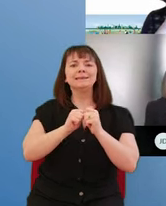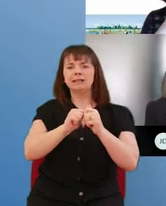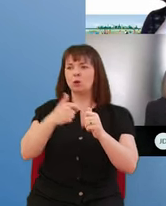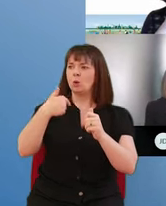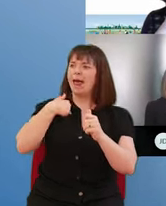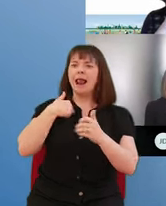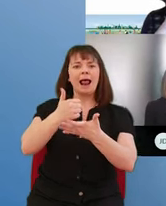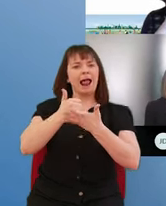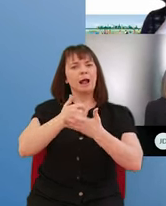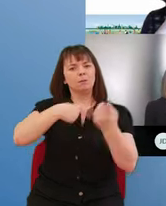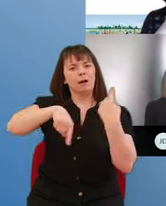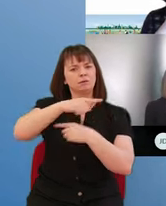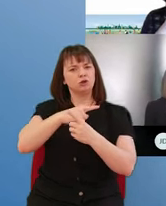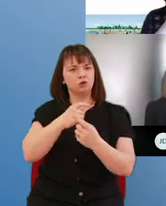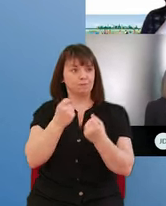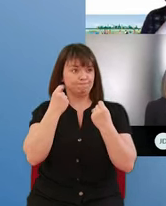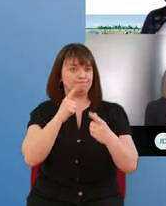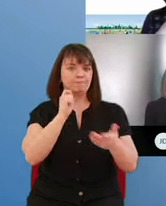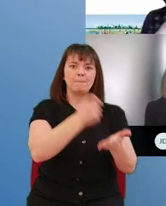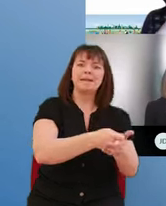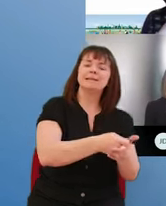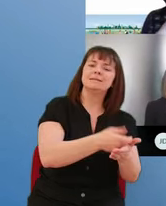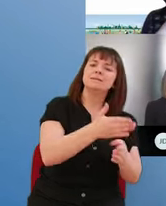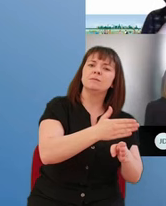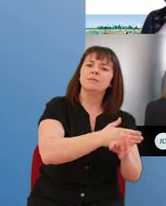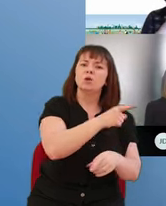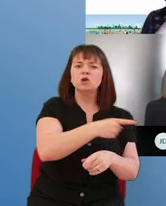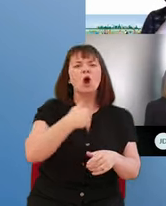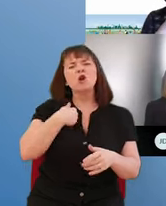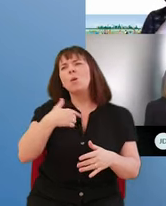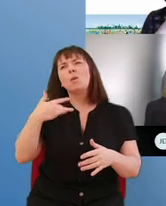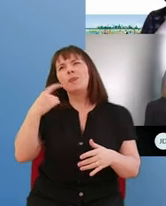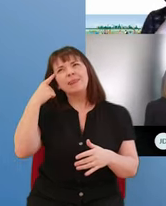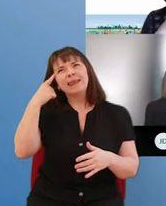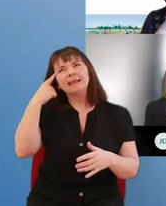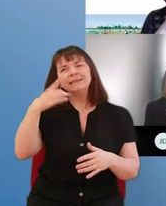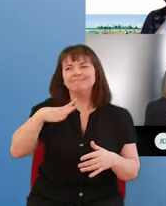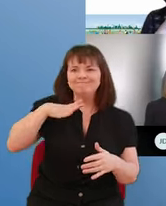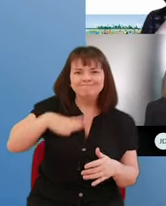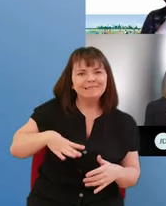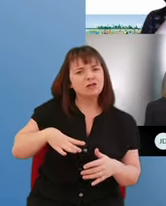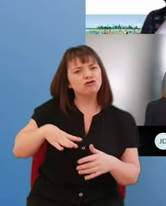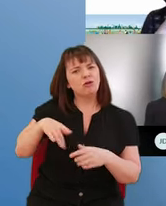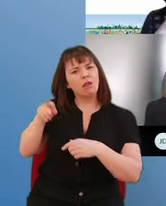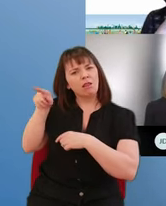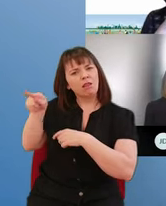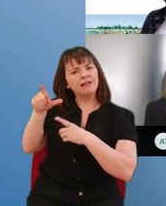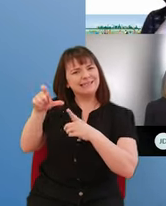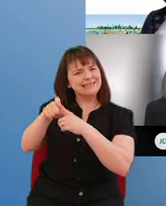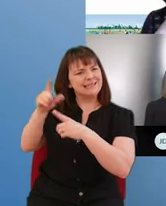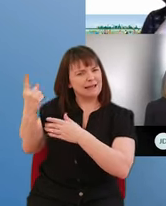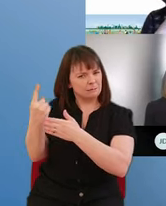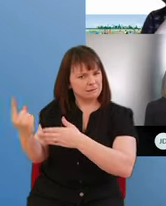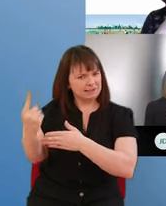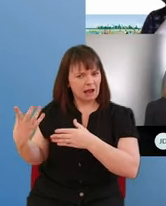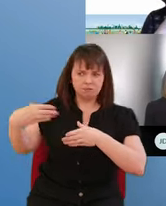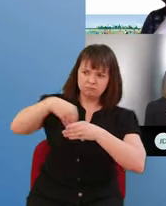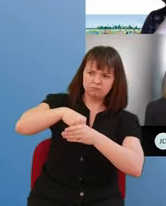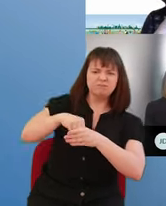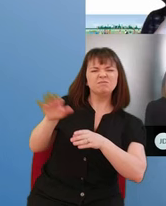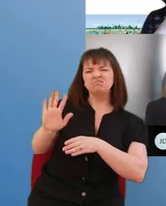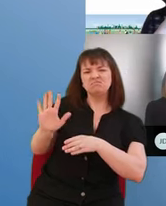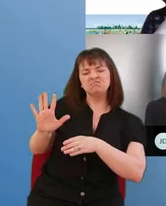that will be with practices, but I think it's entirely appropriate that they would be aware. And again, there may be learning from working with small groups of